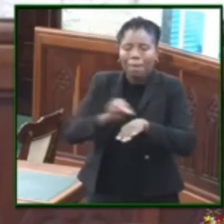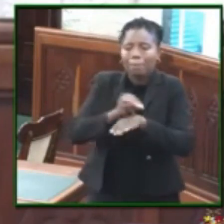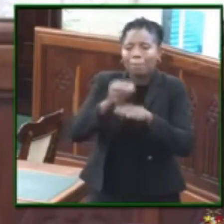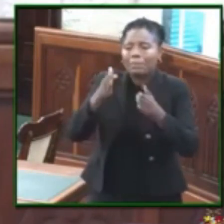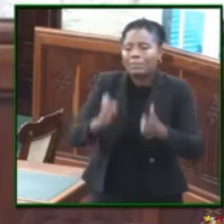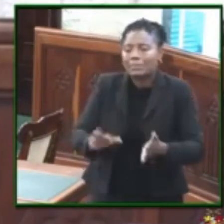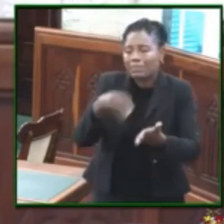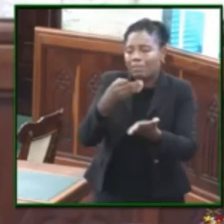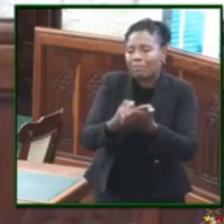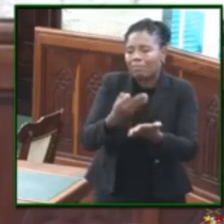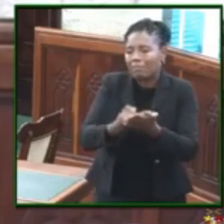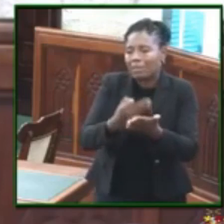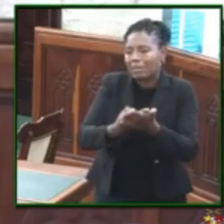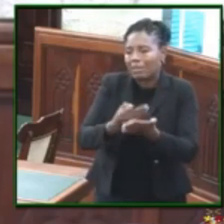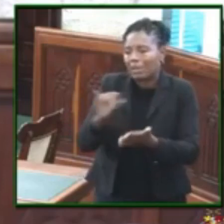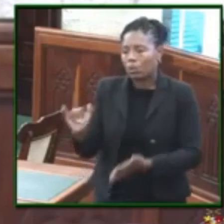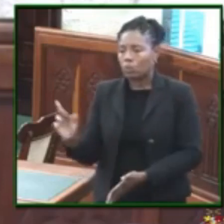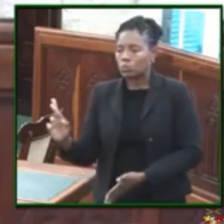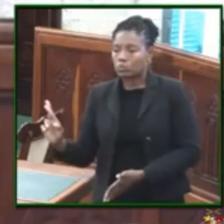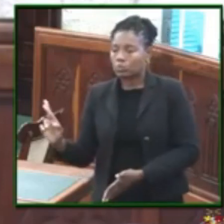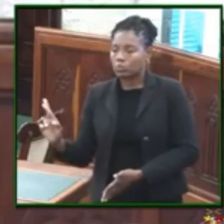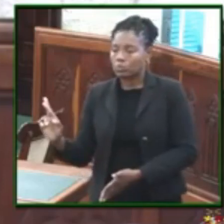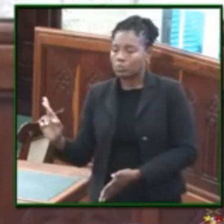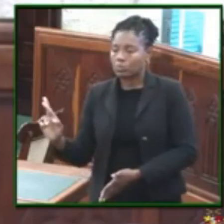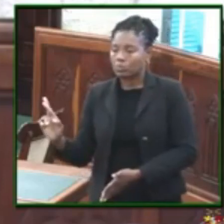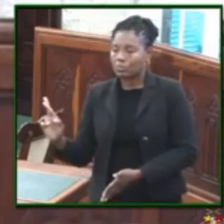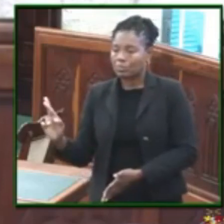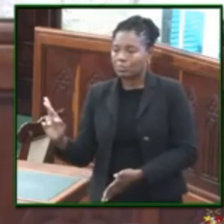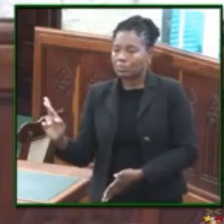of Finance, Junior,